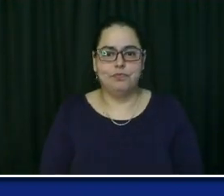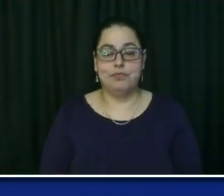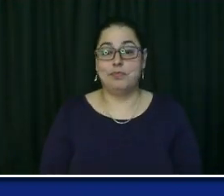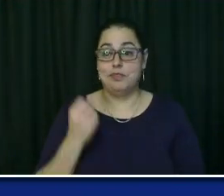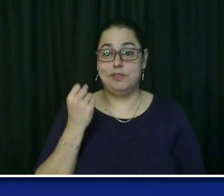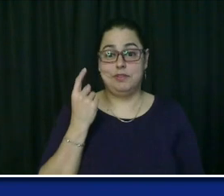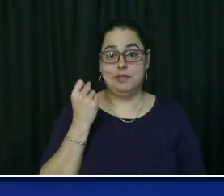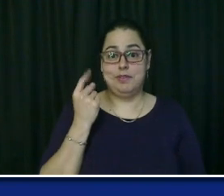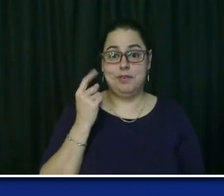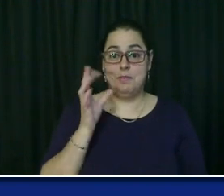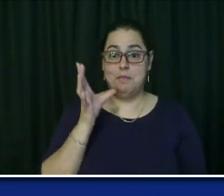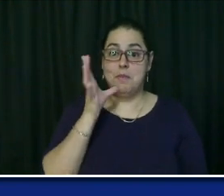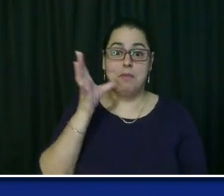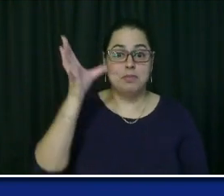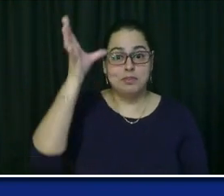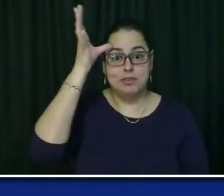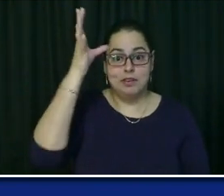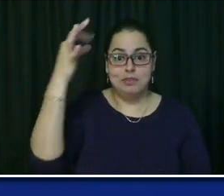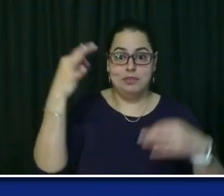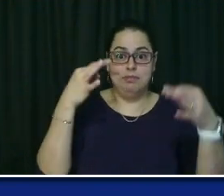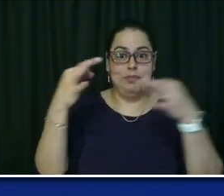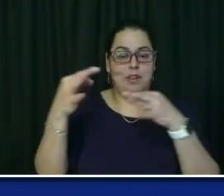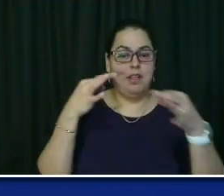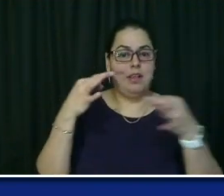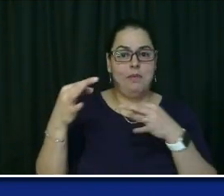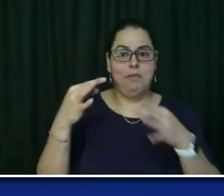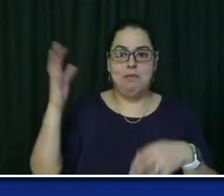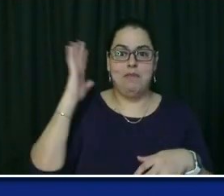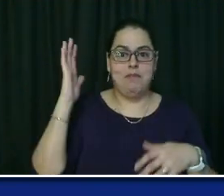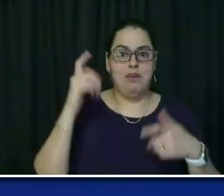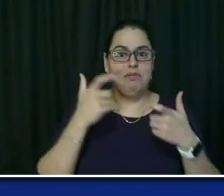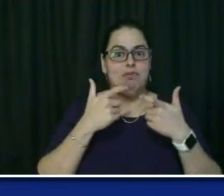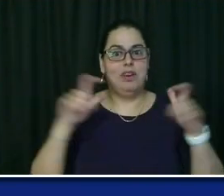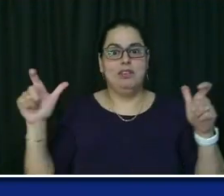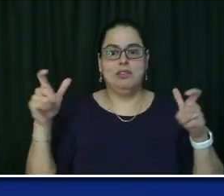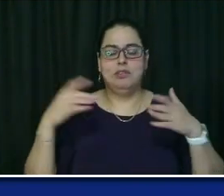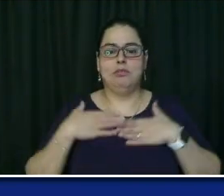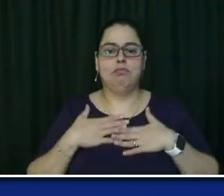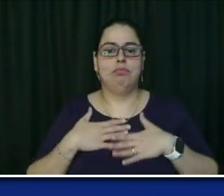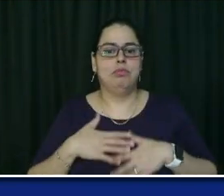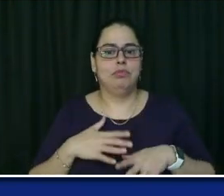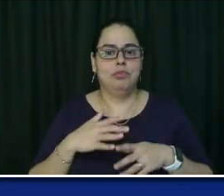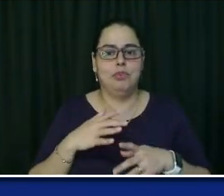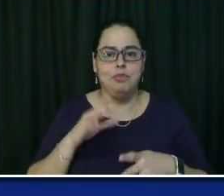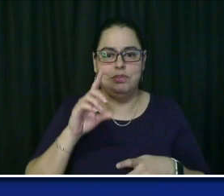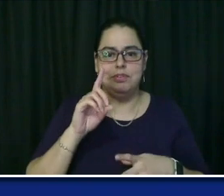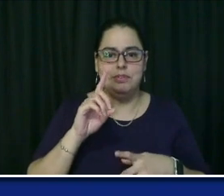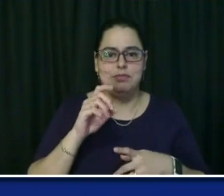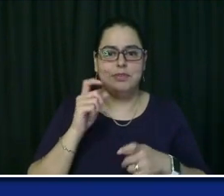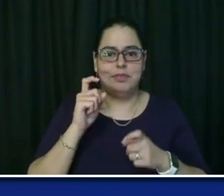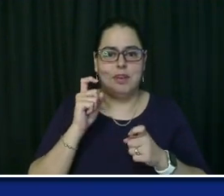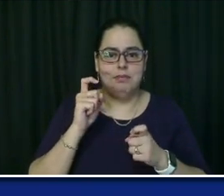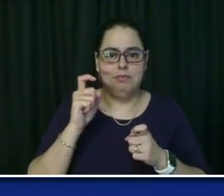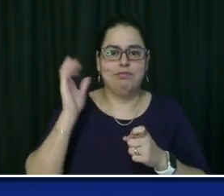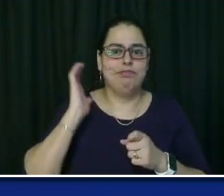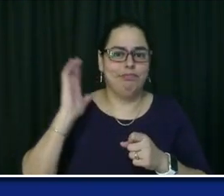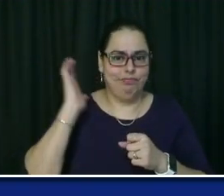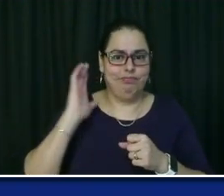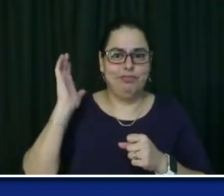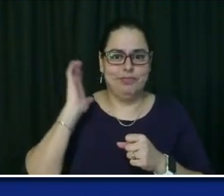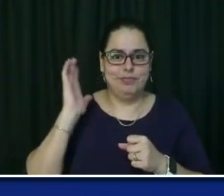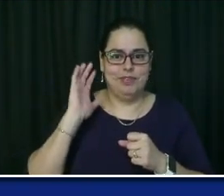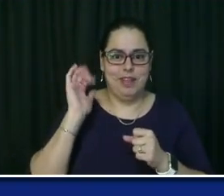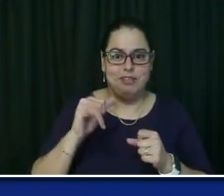war years, that they had to show discipline every single day. There wasn't a parade when you finished a week of discipline or a month of discipline or even a